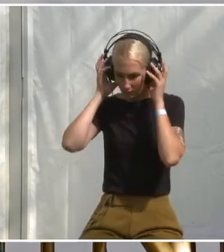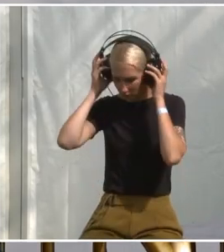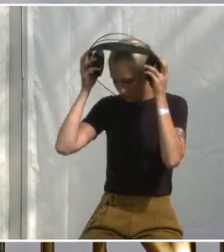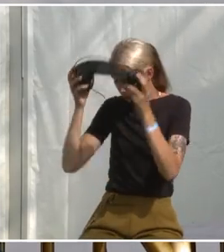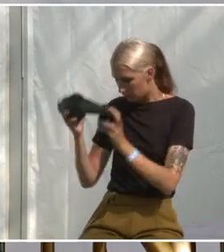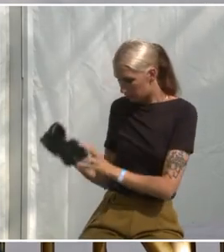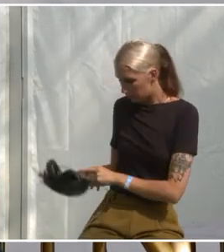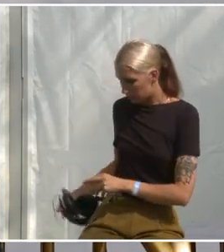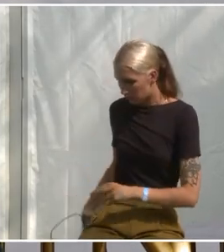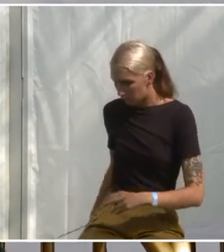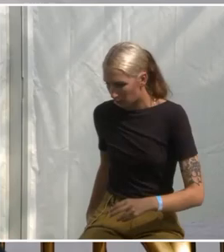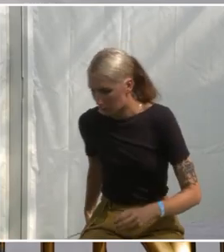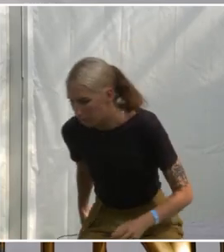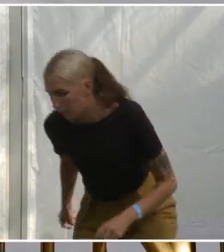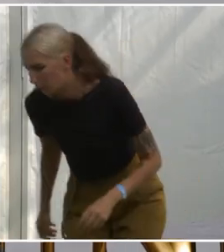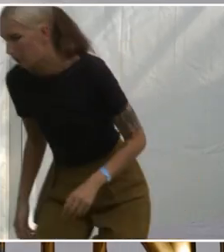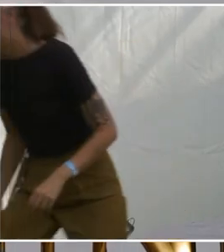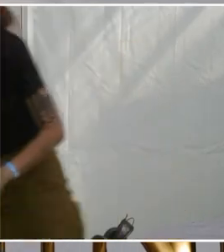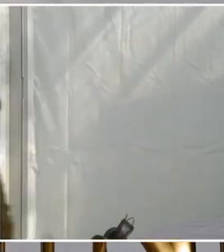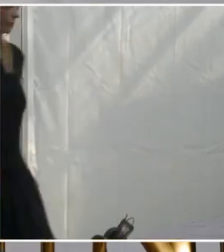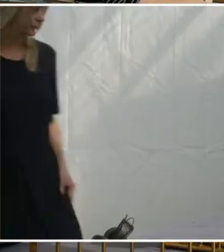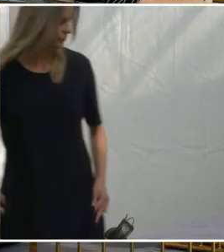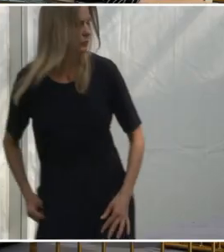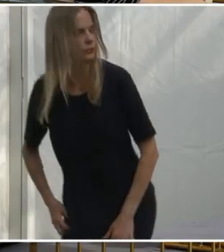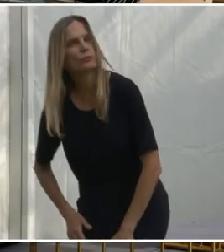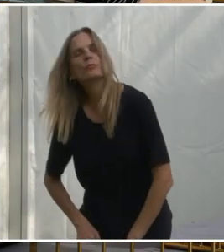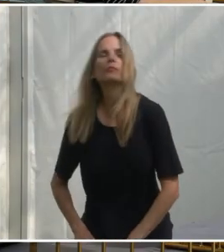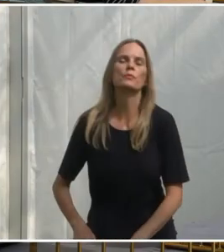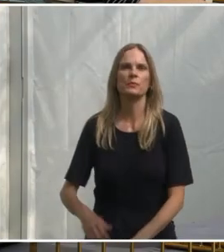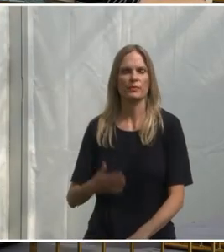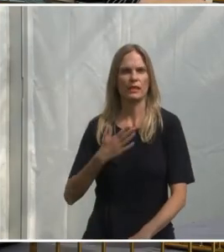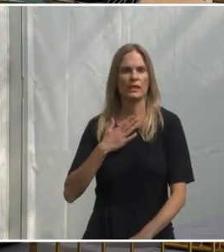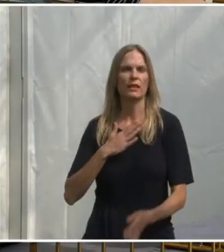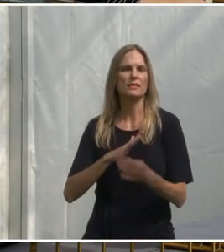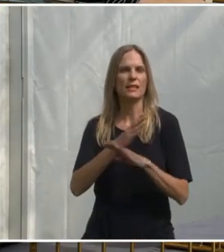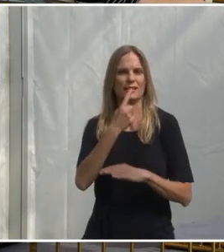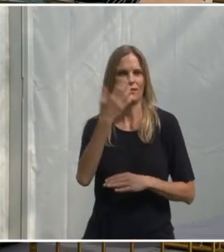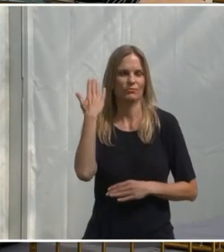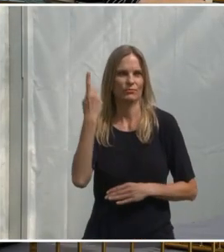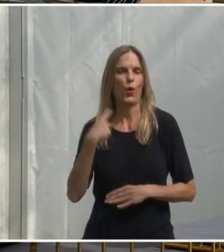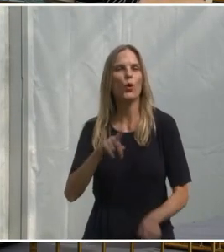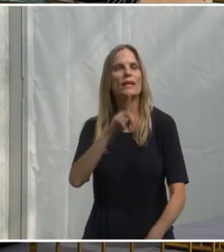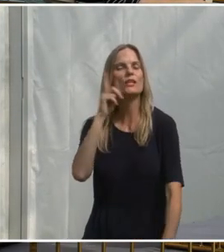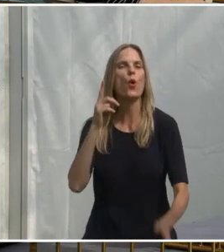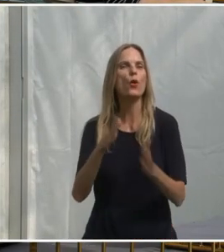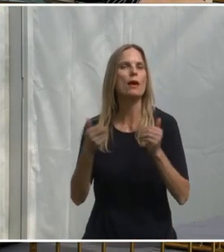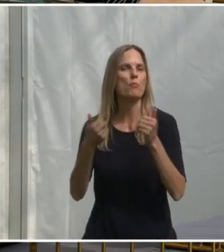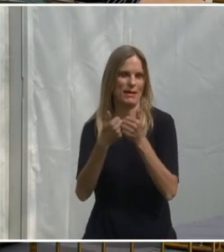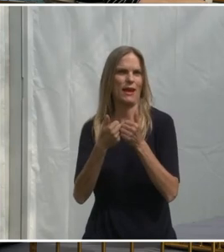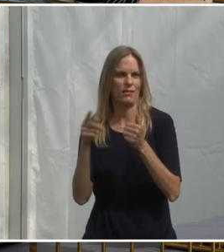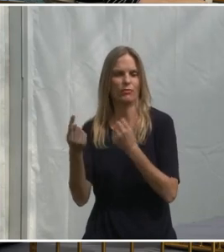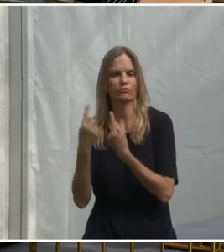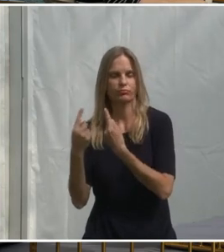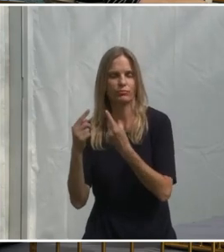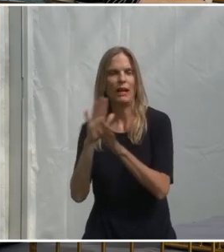Just wanted to add, I had a lunch with the young family who was coming to live in Paide, and in Corona